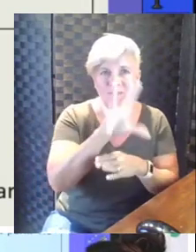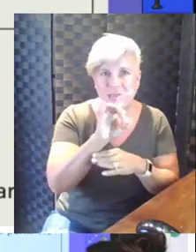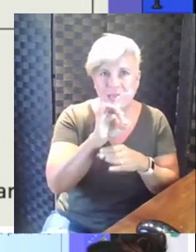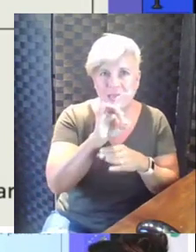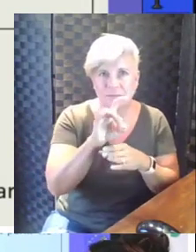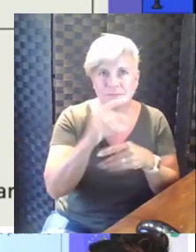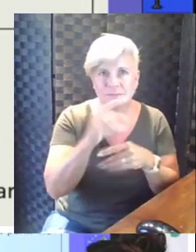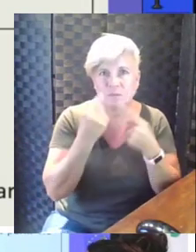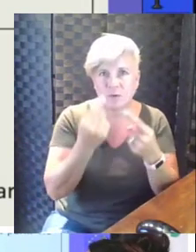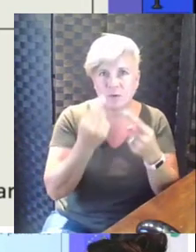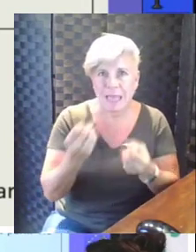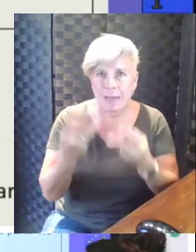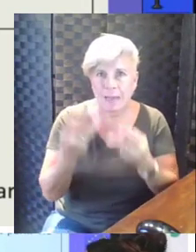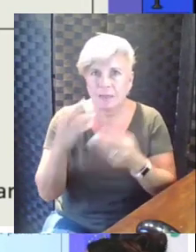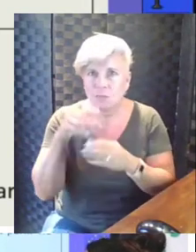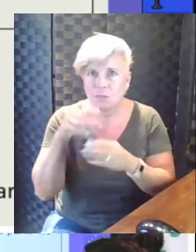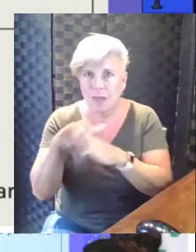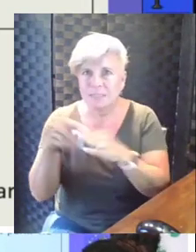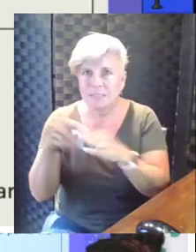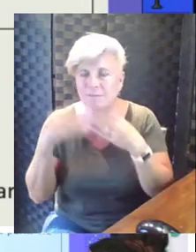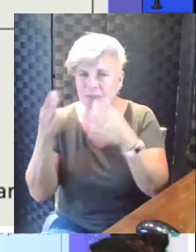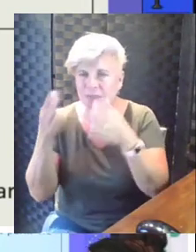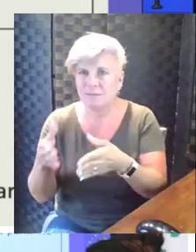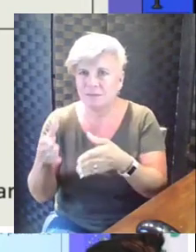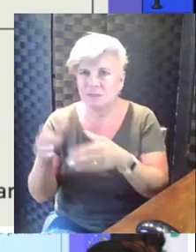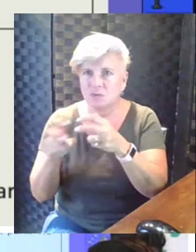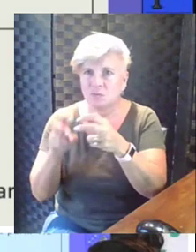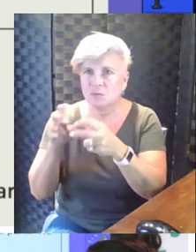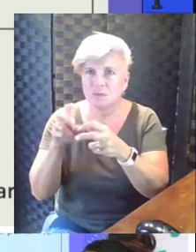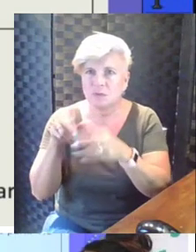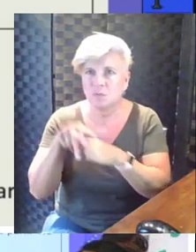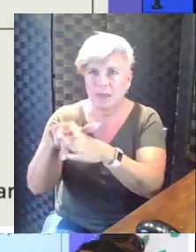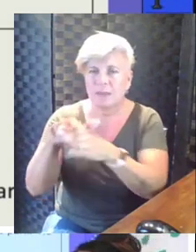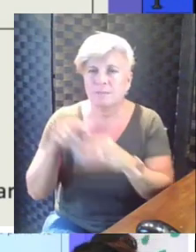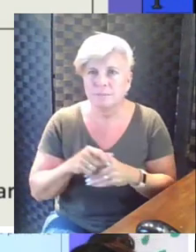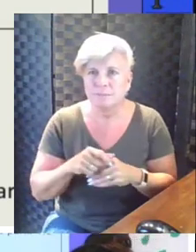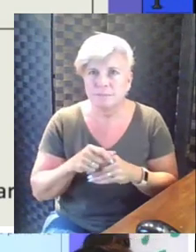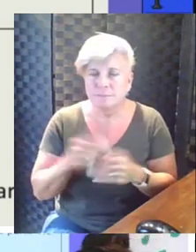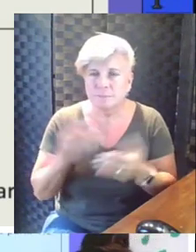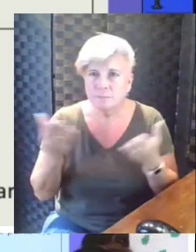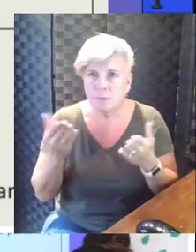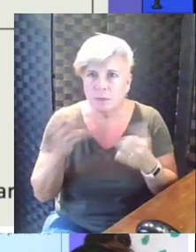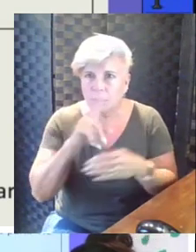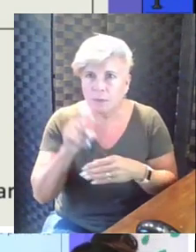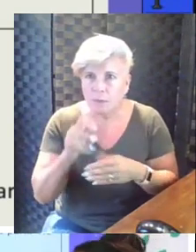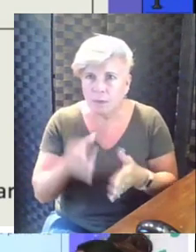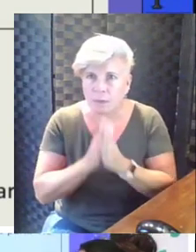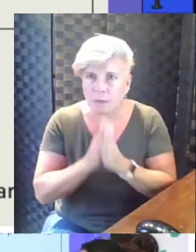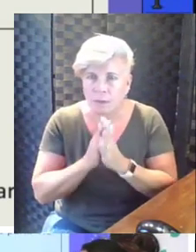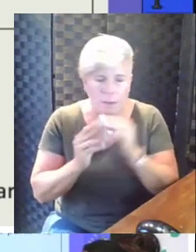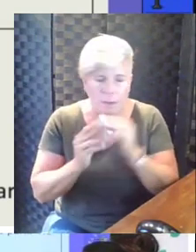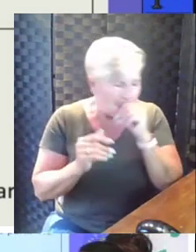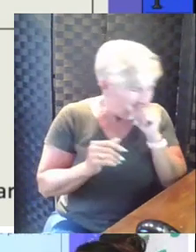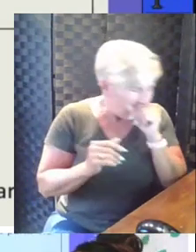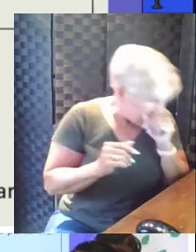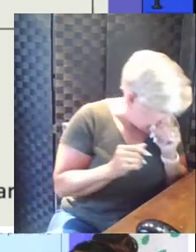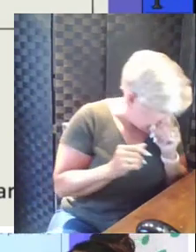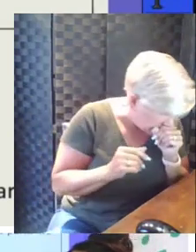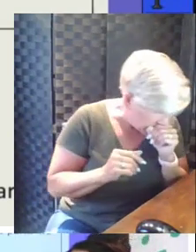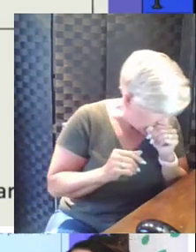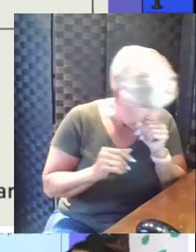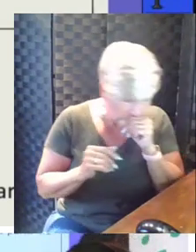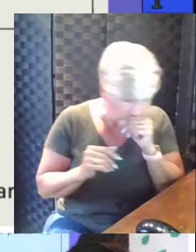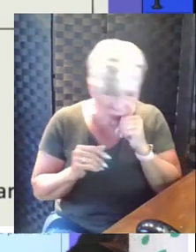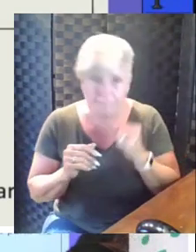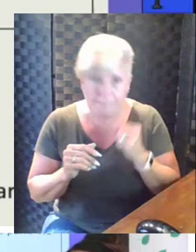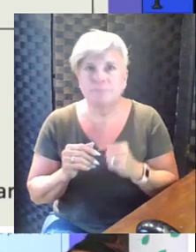so far. How many rides does he have left to ride? What question are they asking us? What information did they